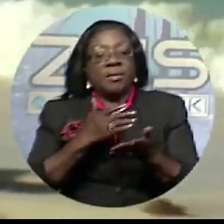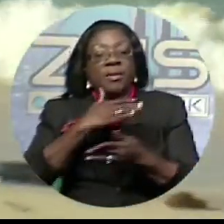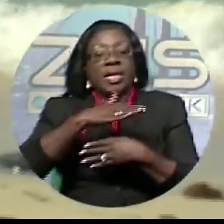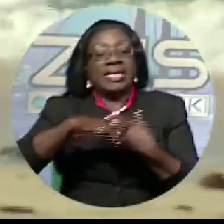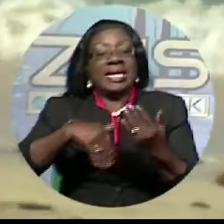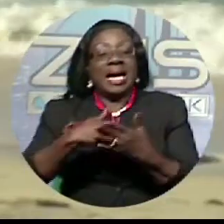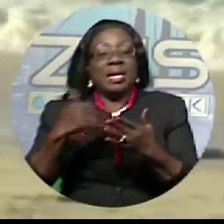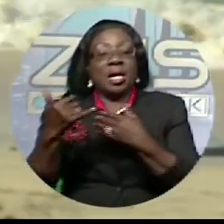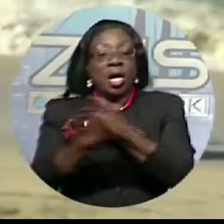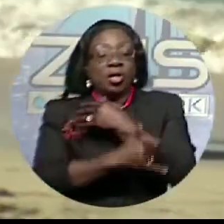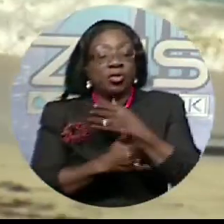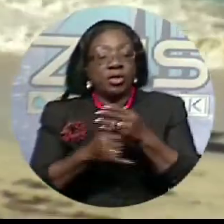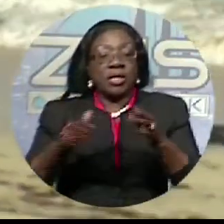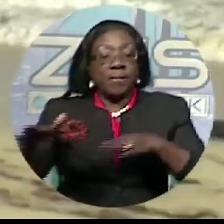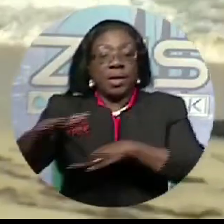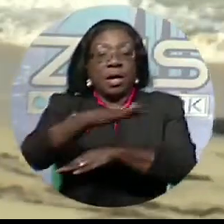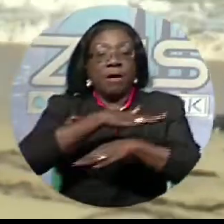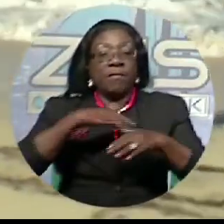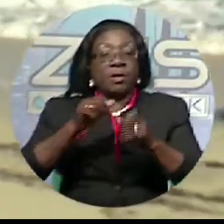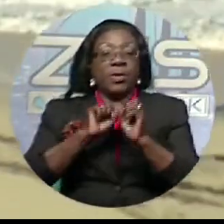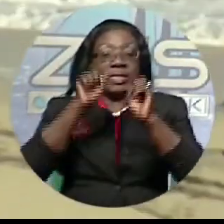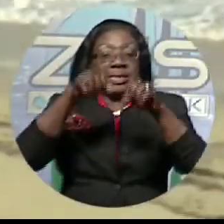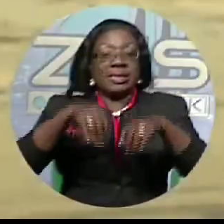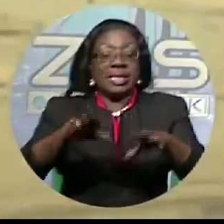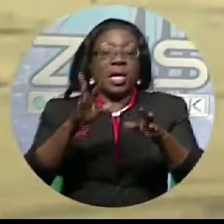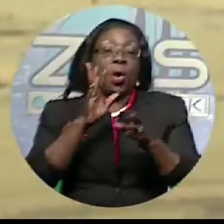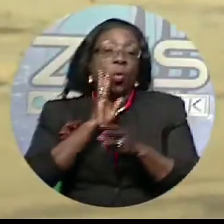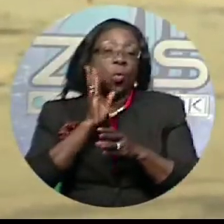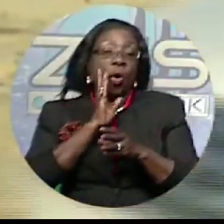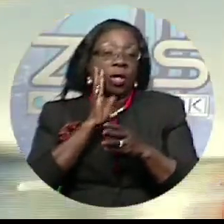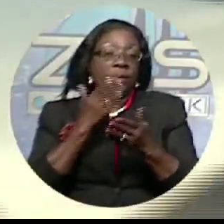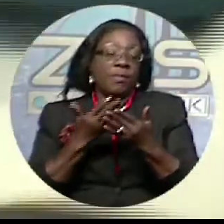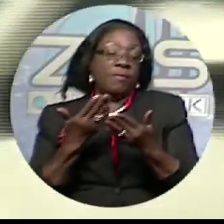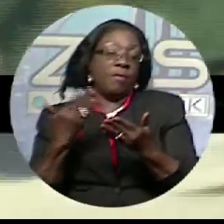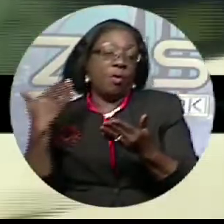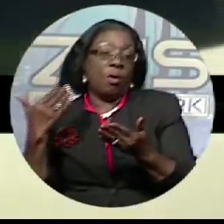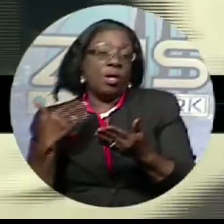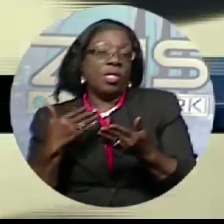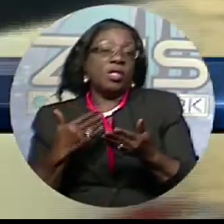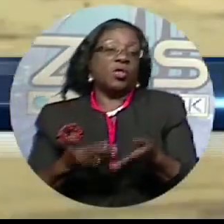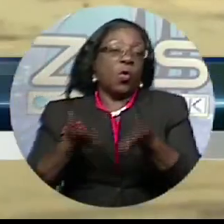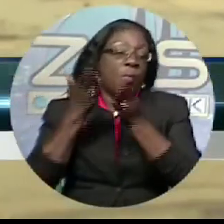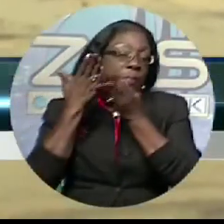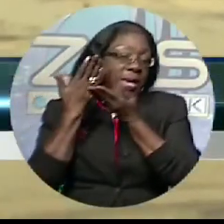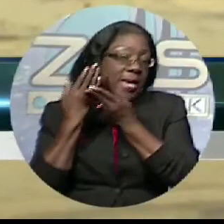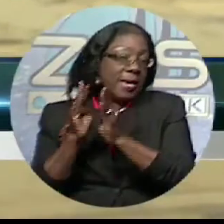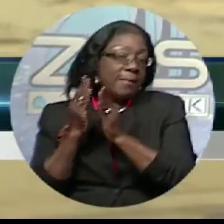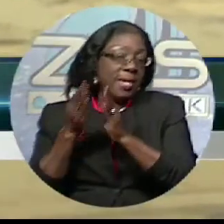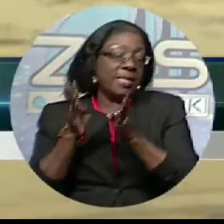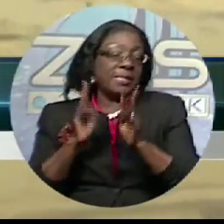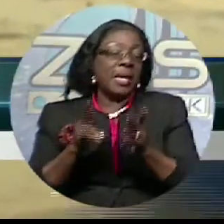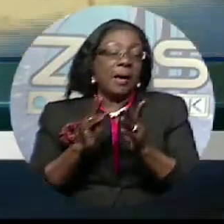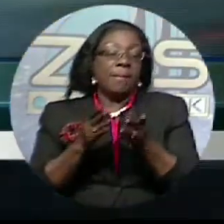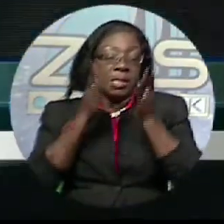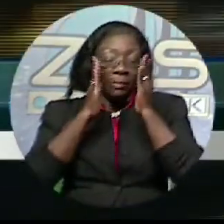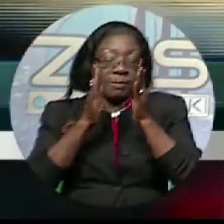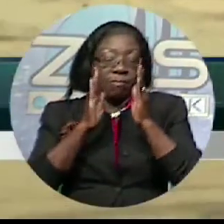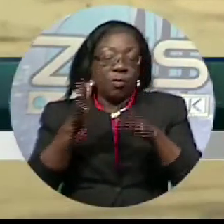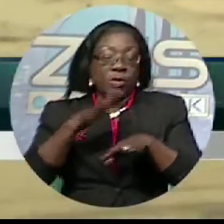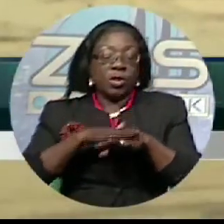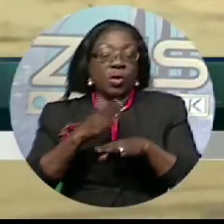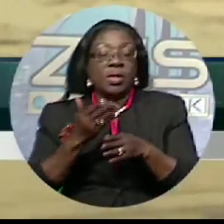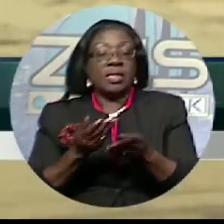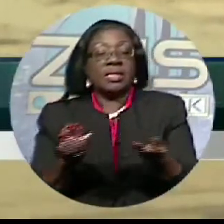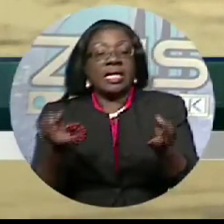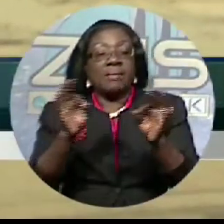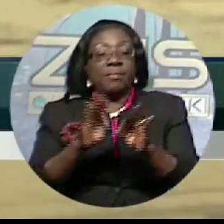says these are risks Bahamians must be aware of. We need to think about where we're building. The country is in the process